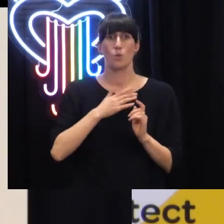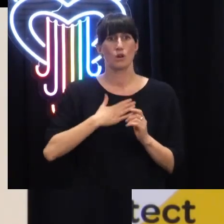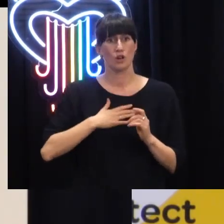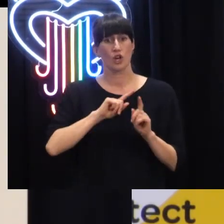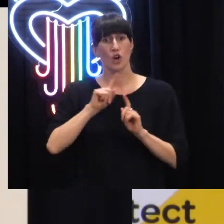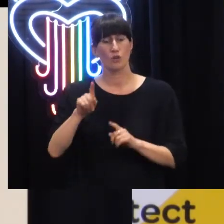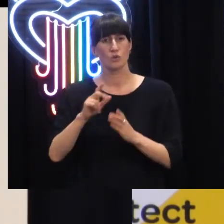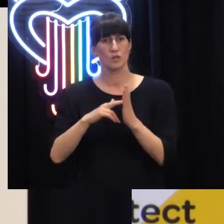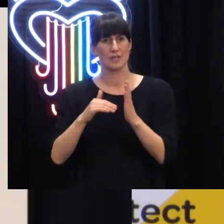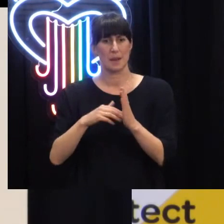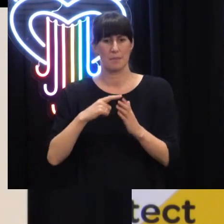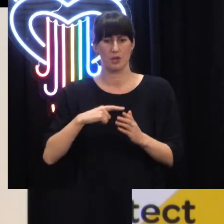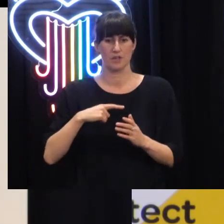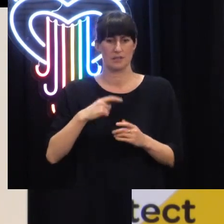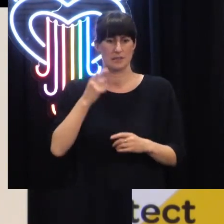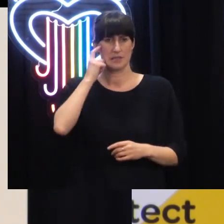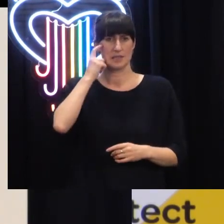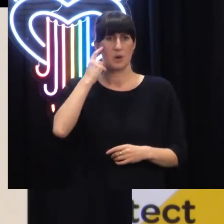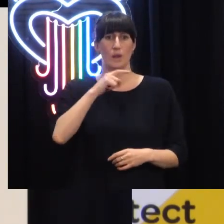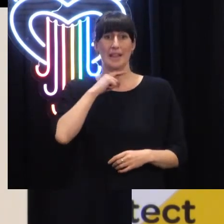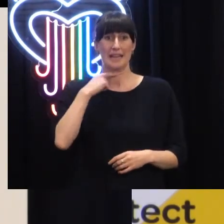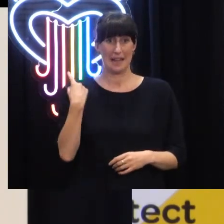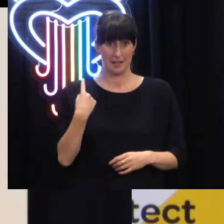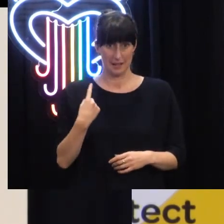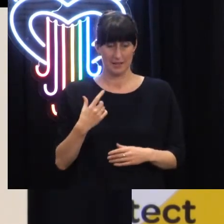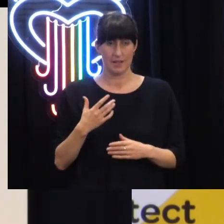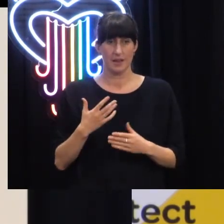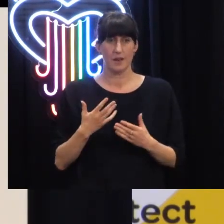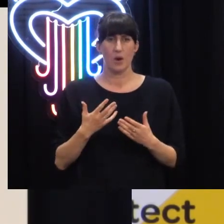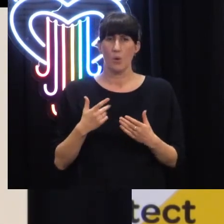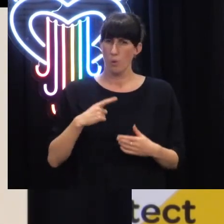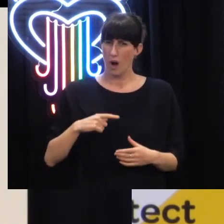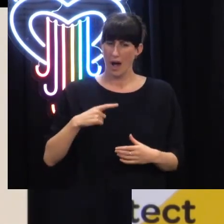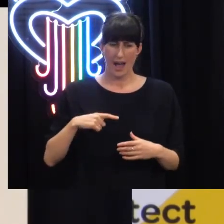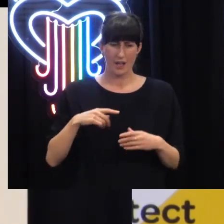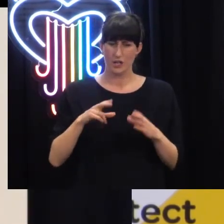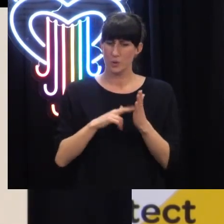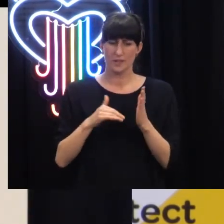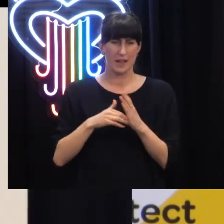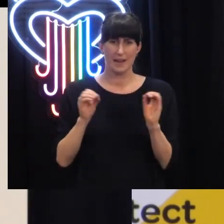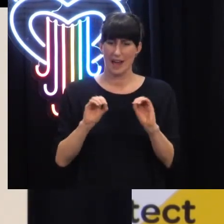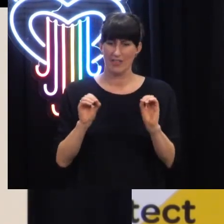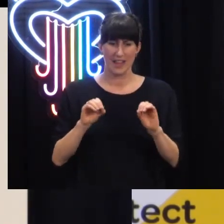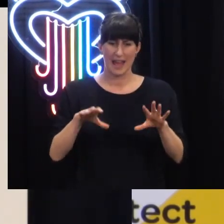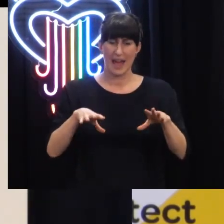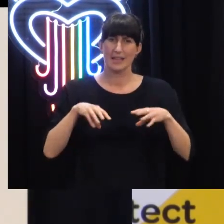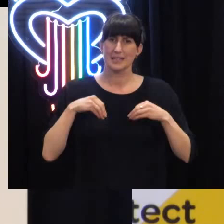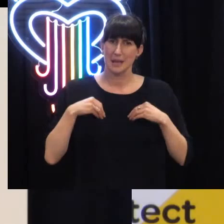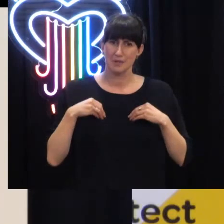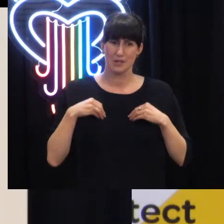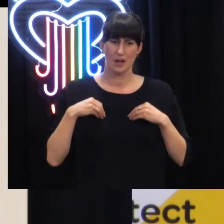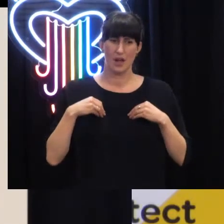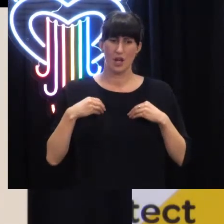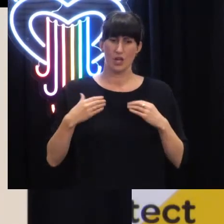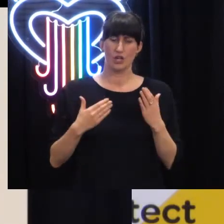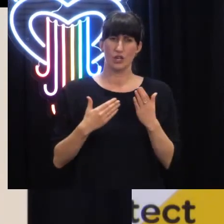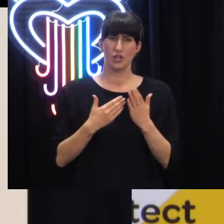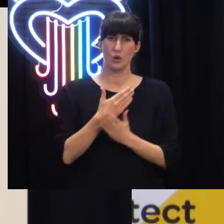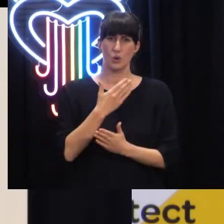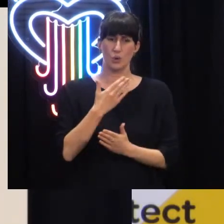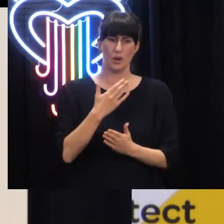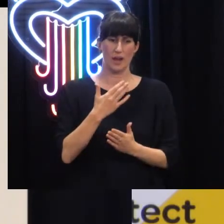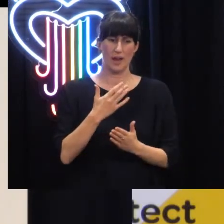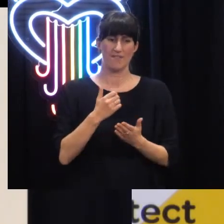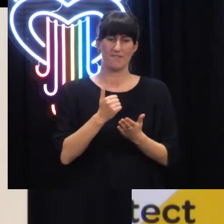more resettlement visa applications, and what opportunities will there be for people trying to get paperwork to